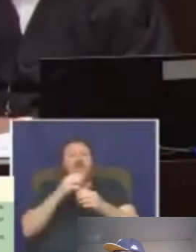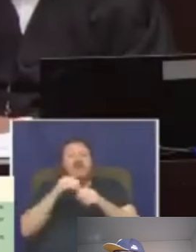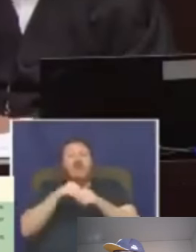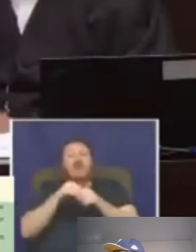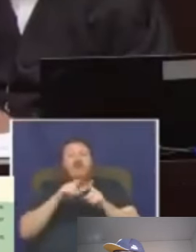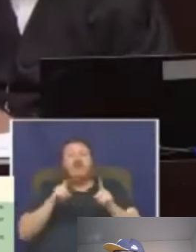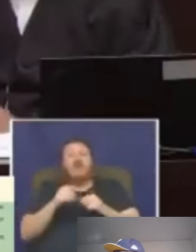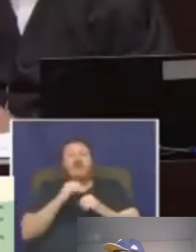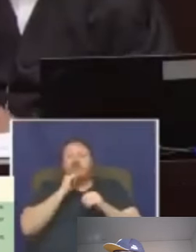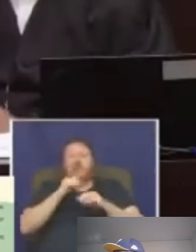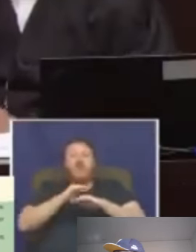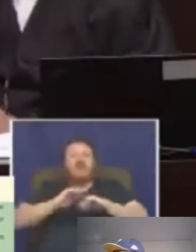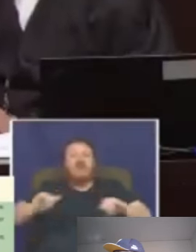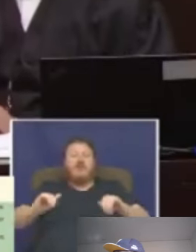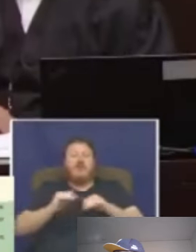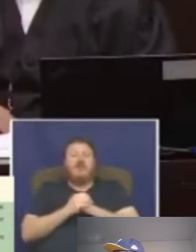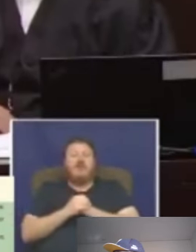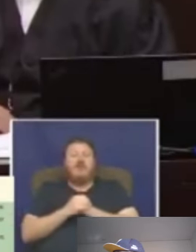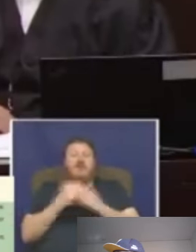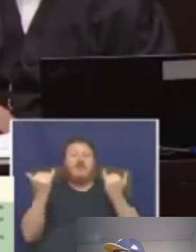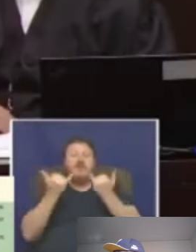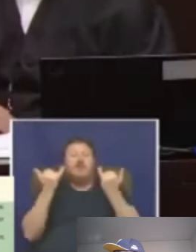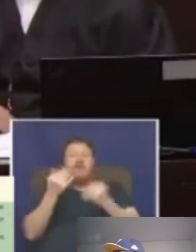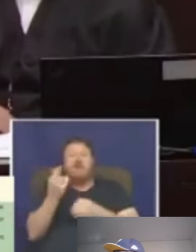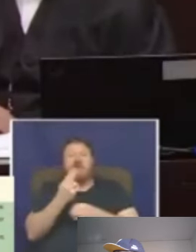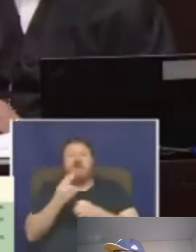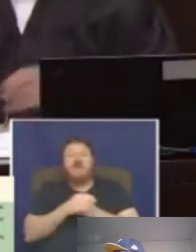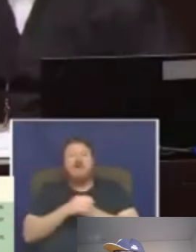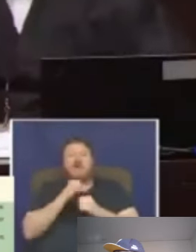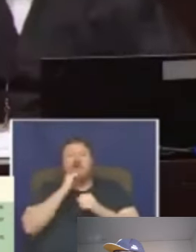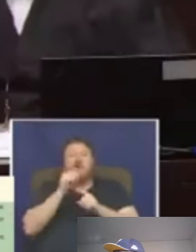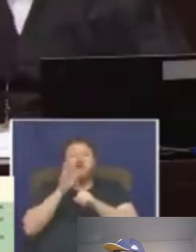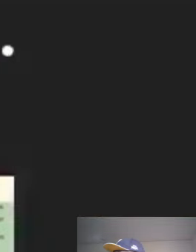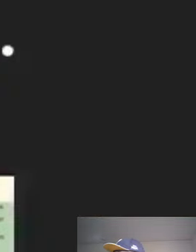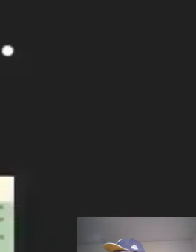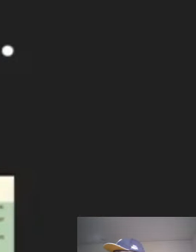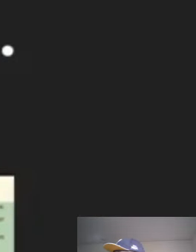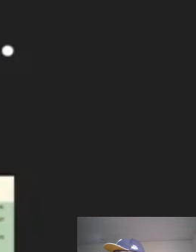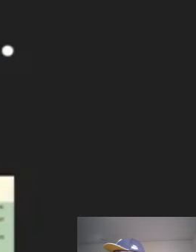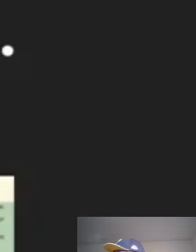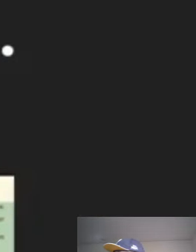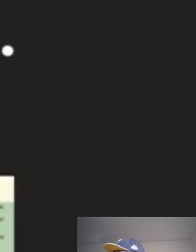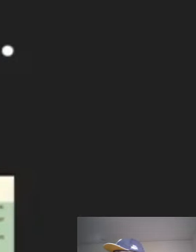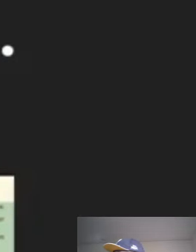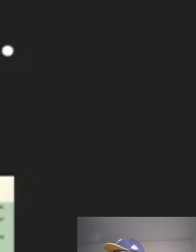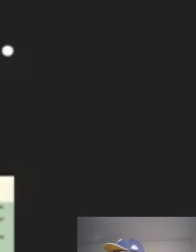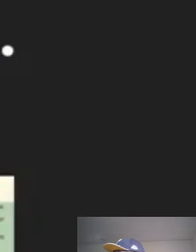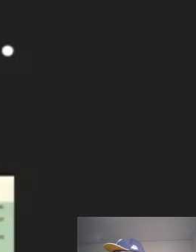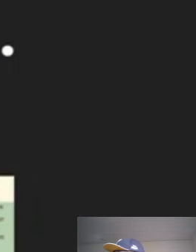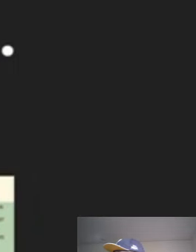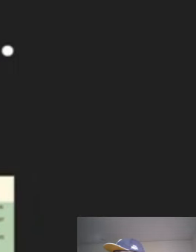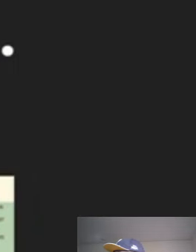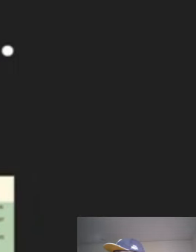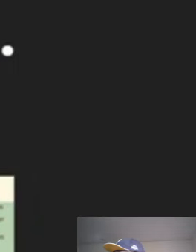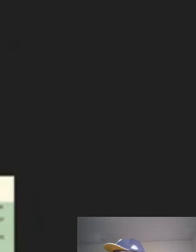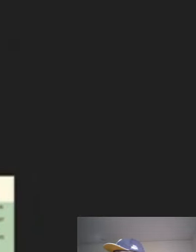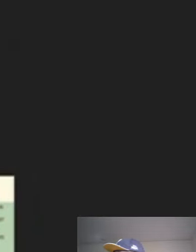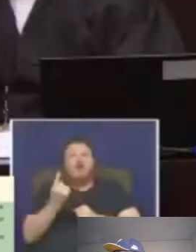not division. We must celebrate each other, not denigrate each other. On the point of order, Chair. For it is only